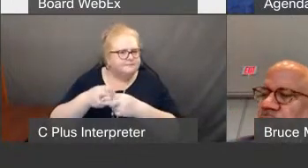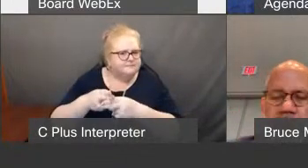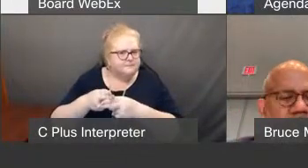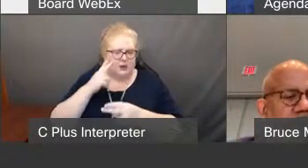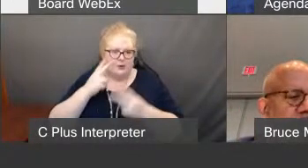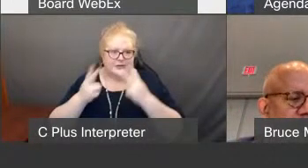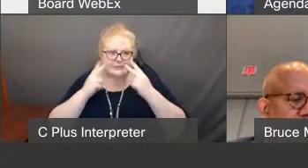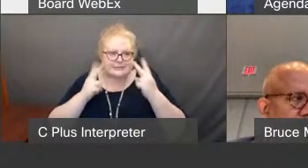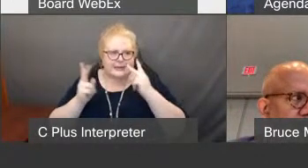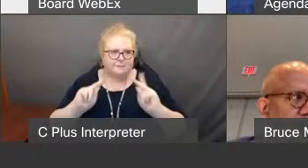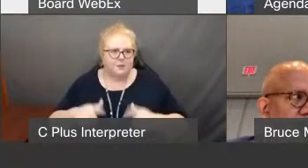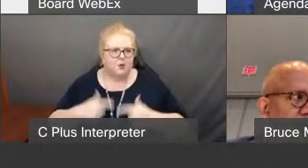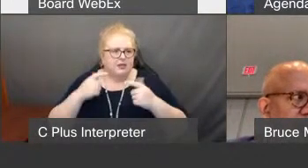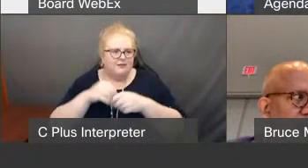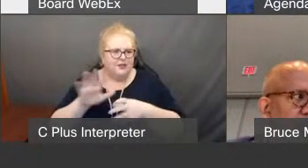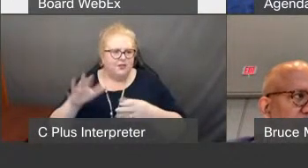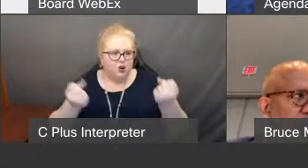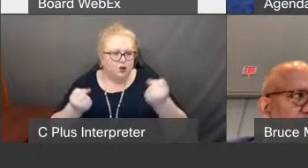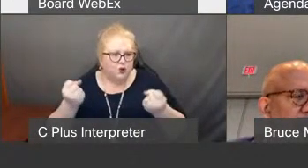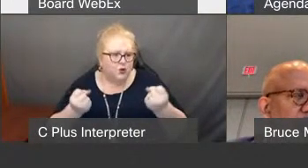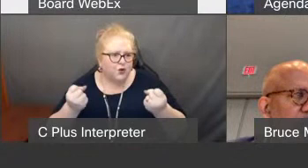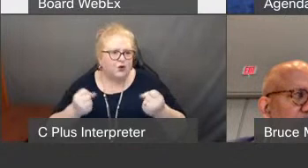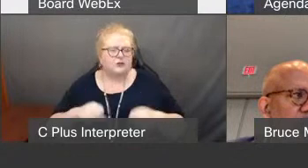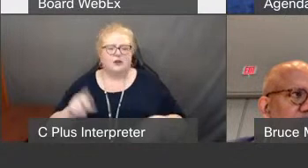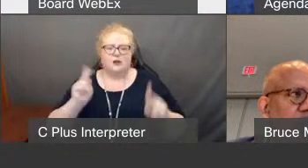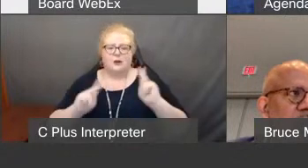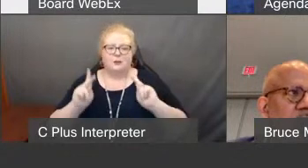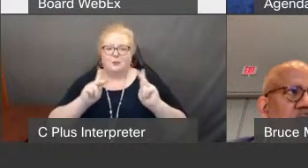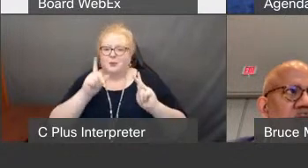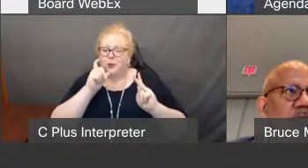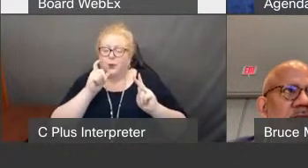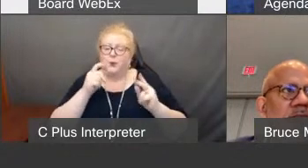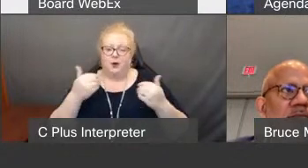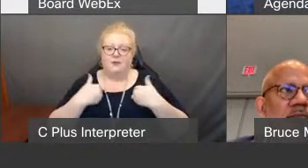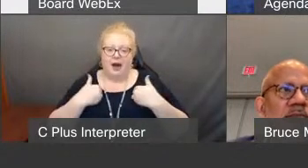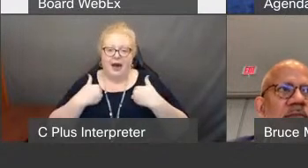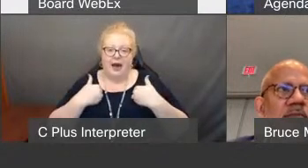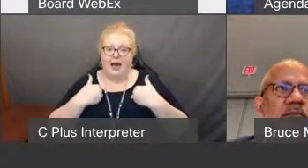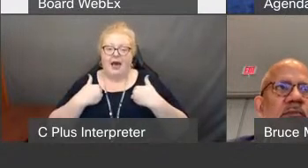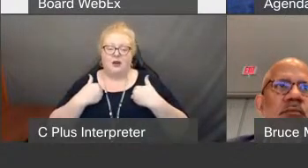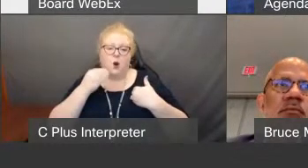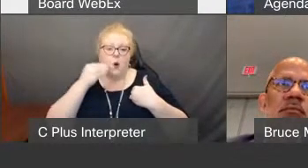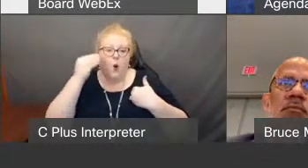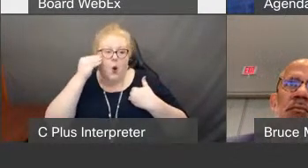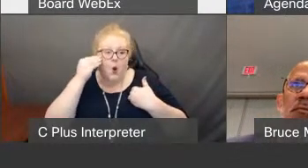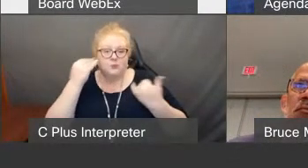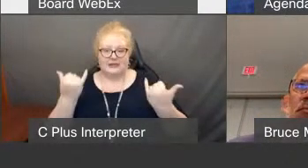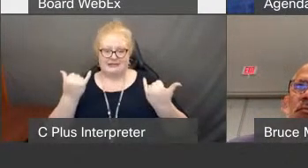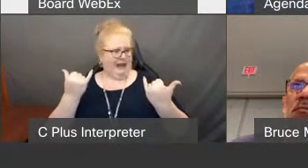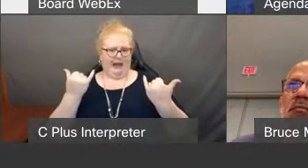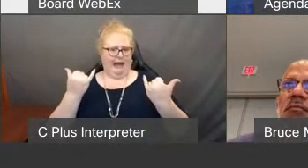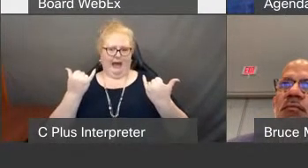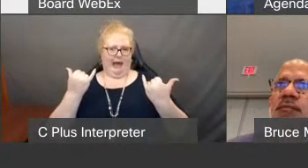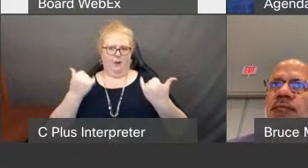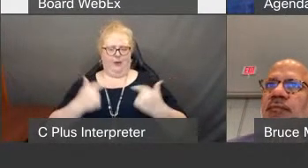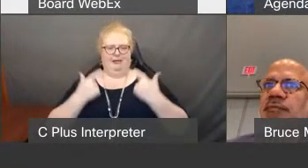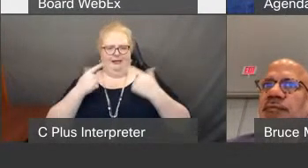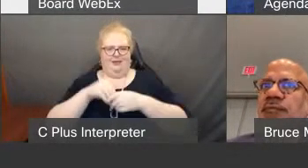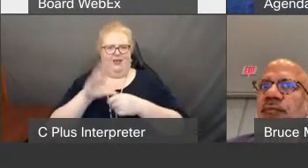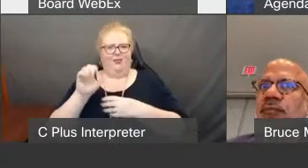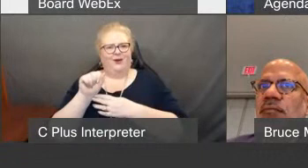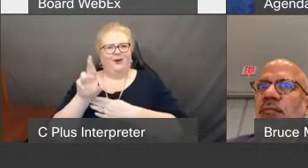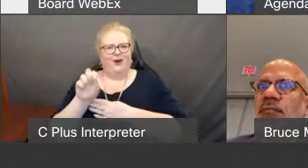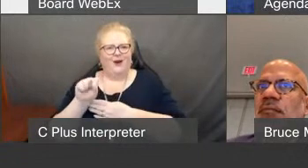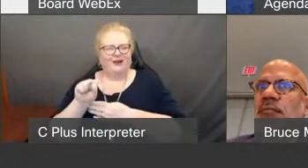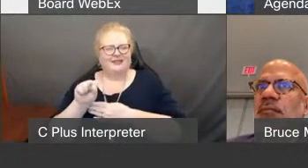cars. We're seeing people who've been housed forever now living in their cars. But one question that